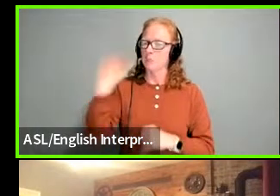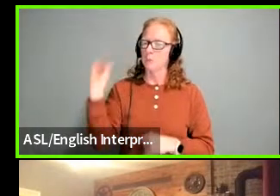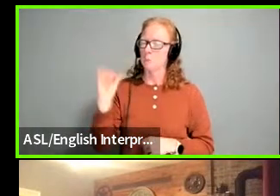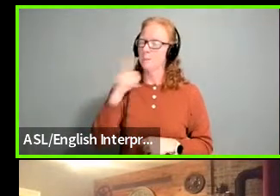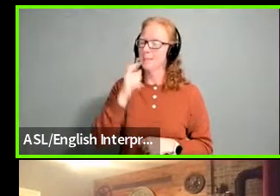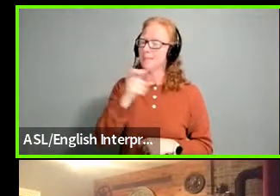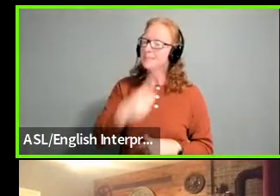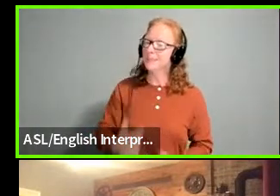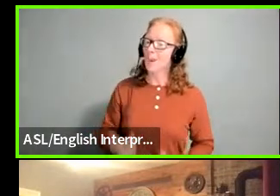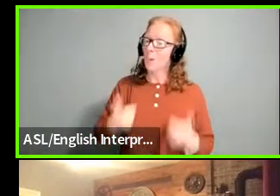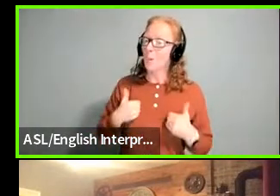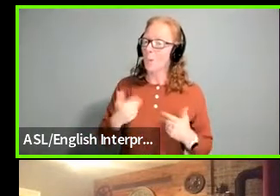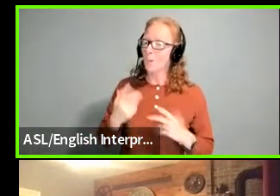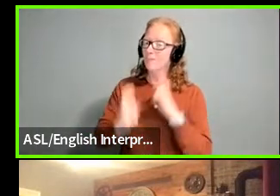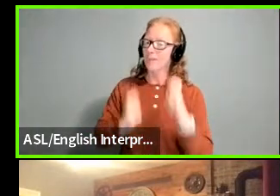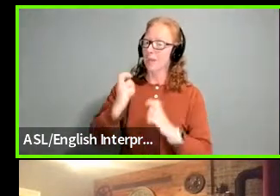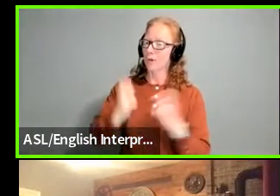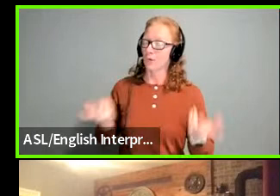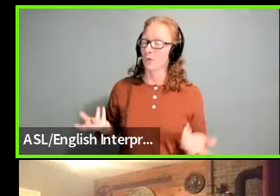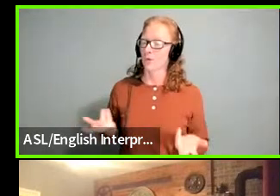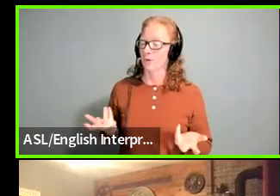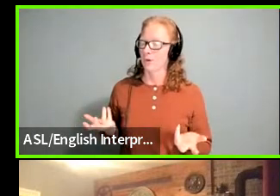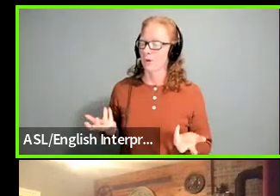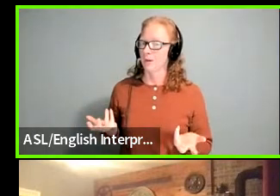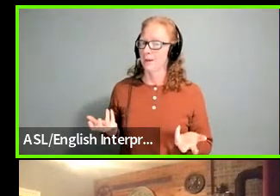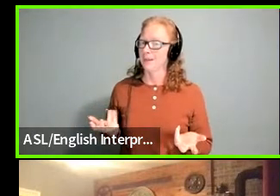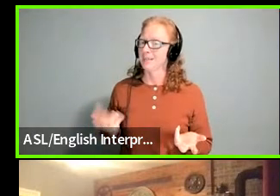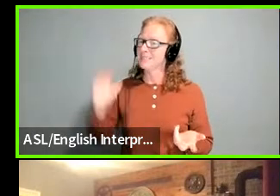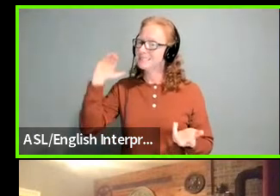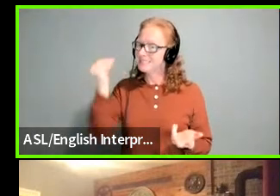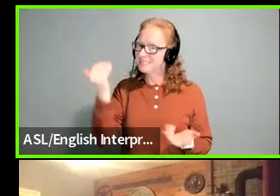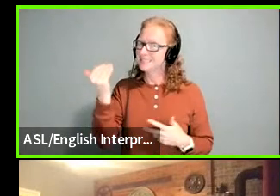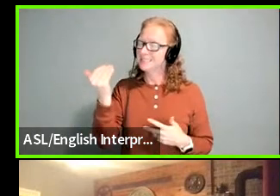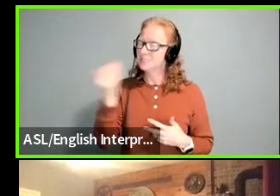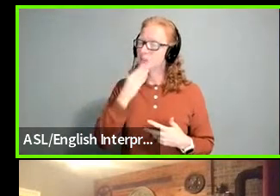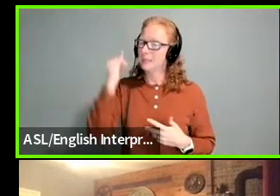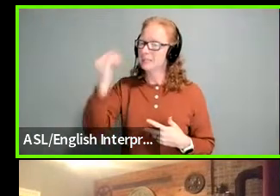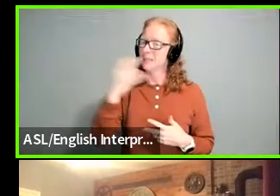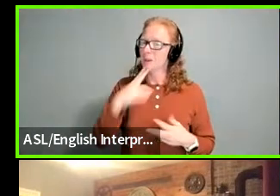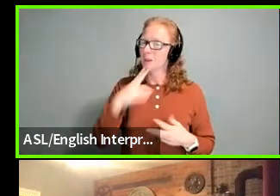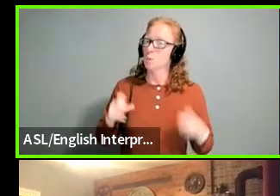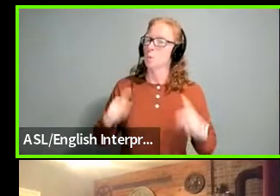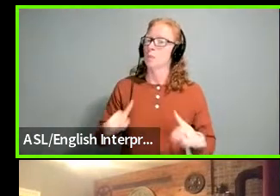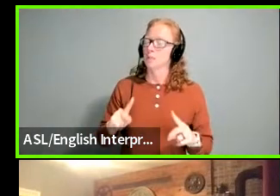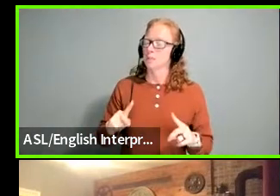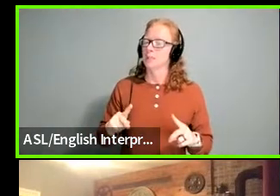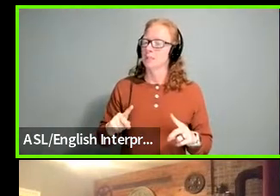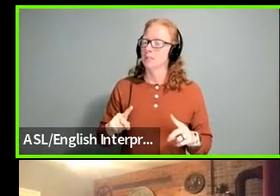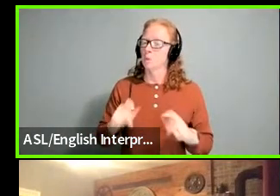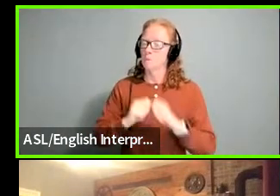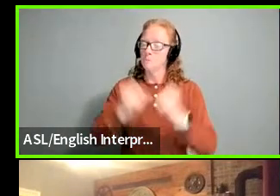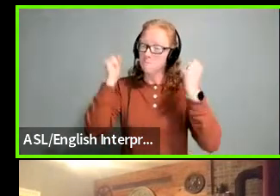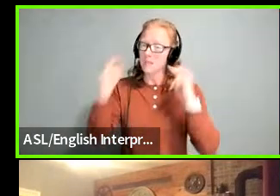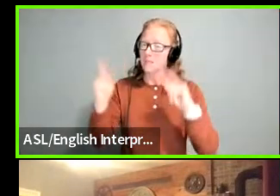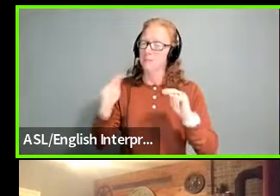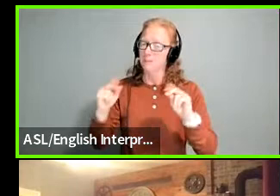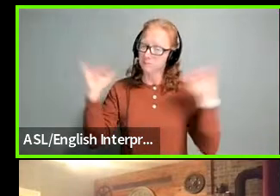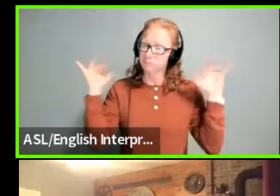also own the Clark County Fair, it seems like there's a big opportunity when so many people are